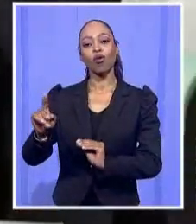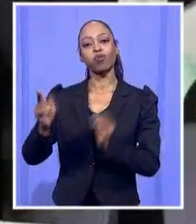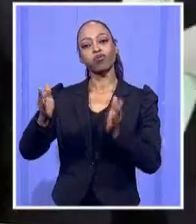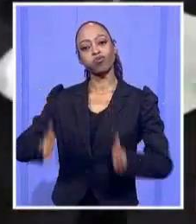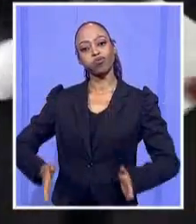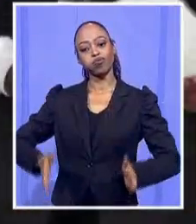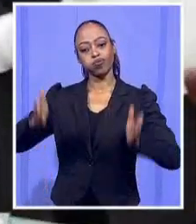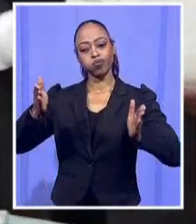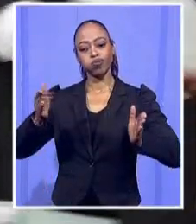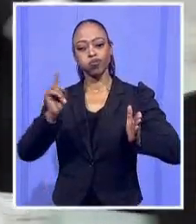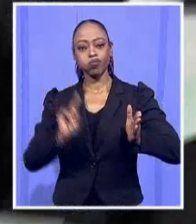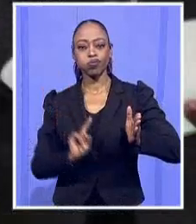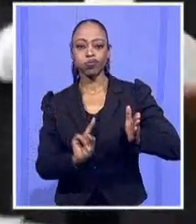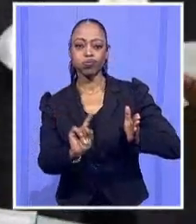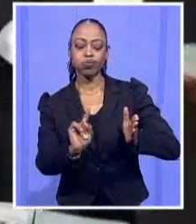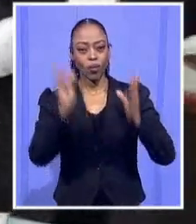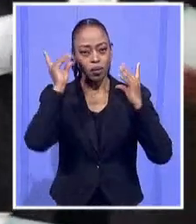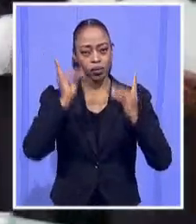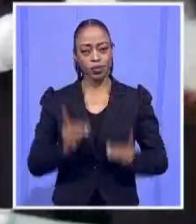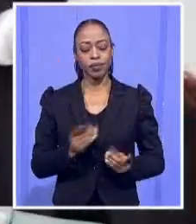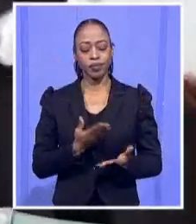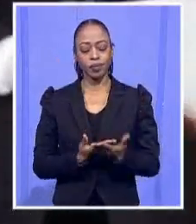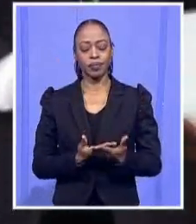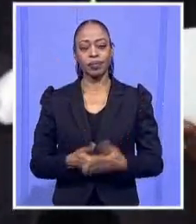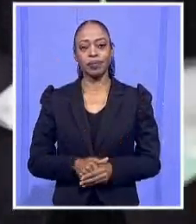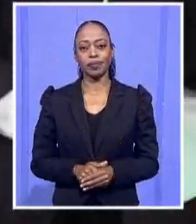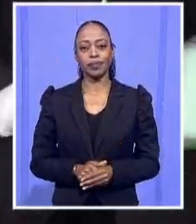able to make his decision known.